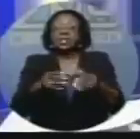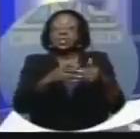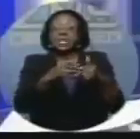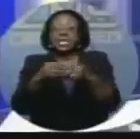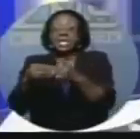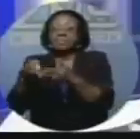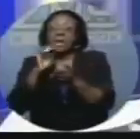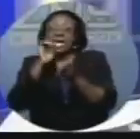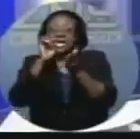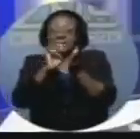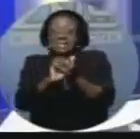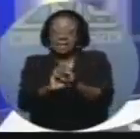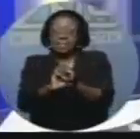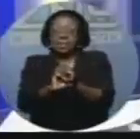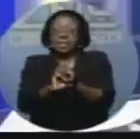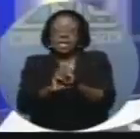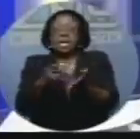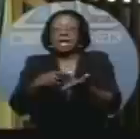customs duties.